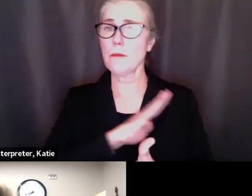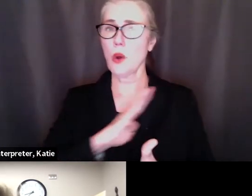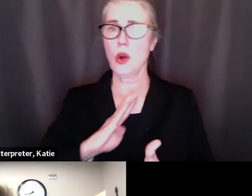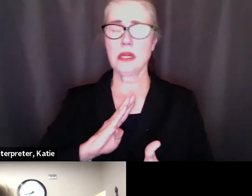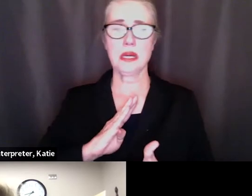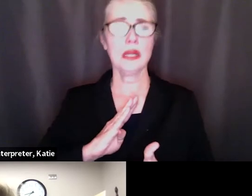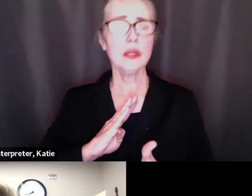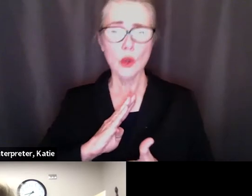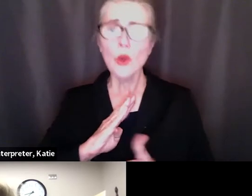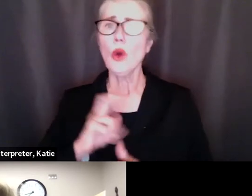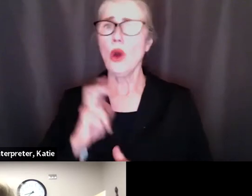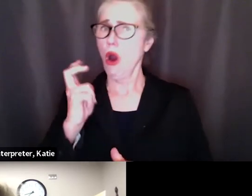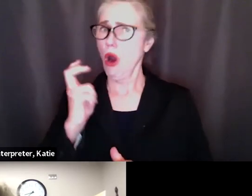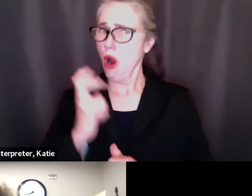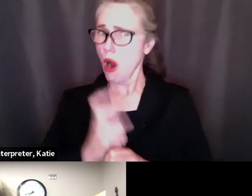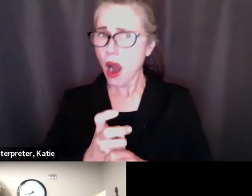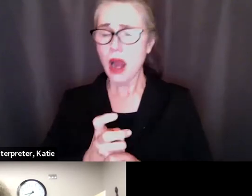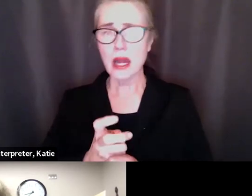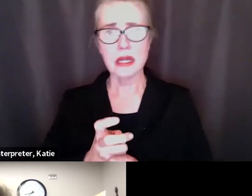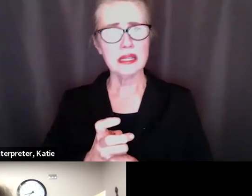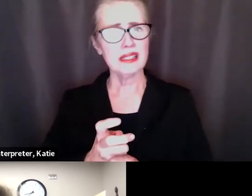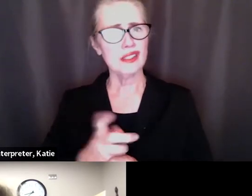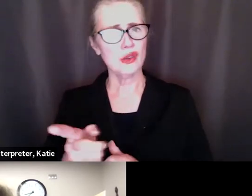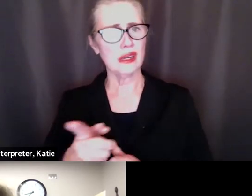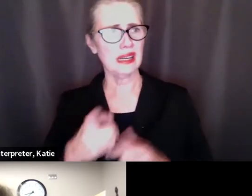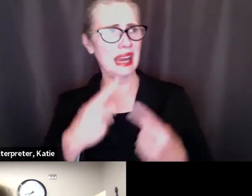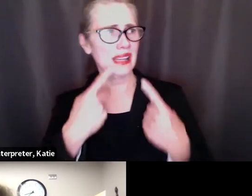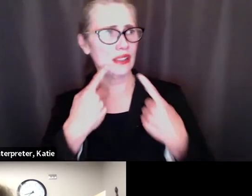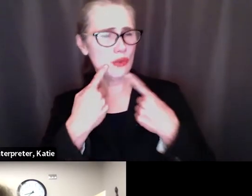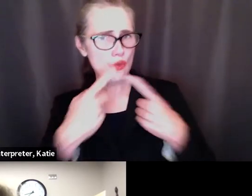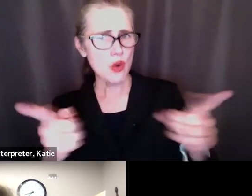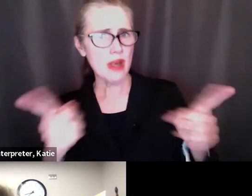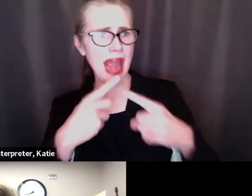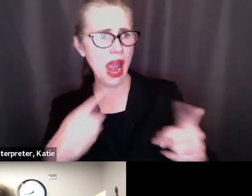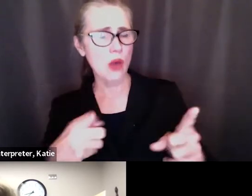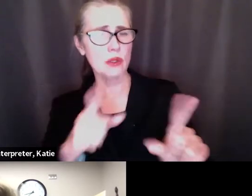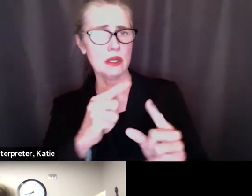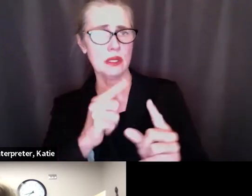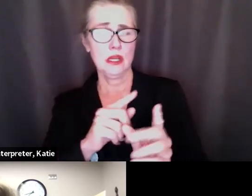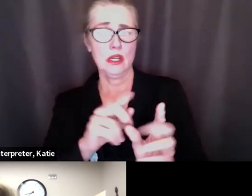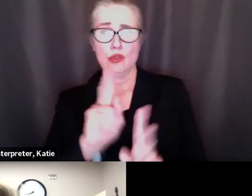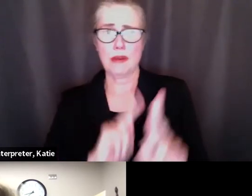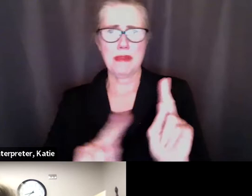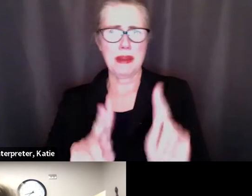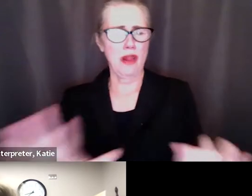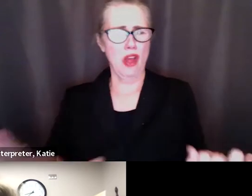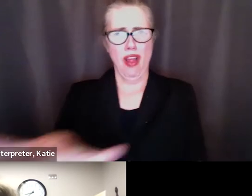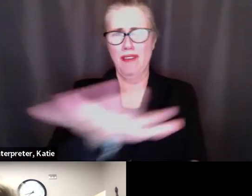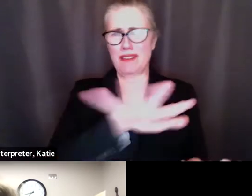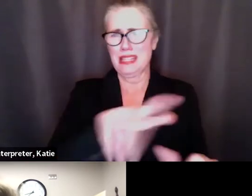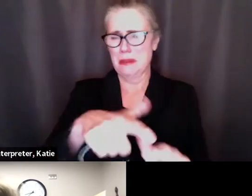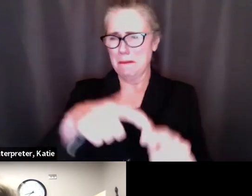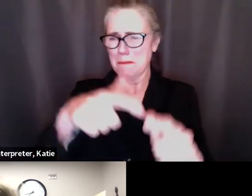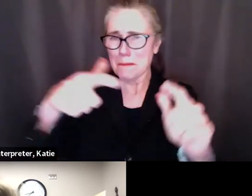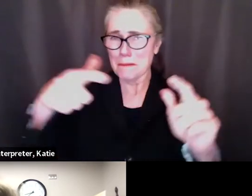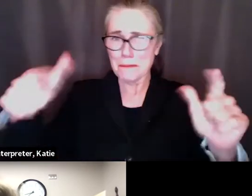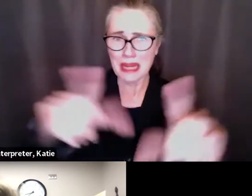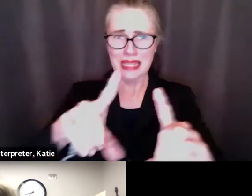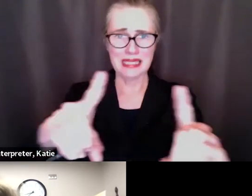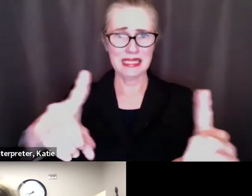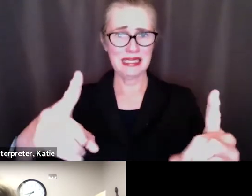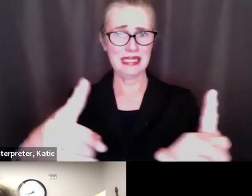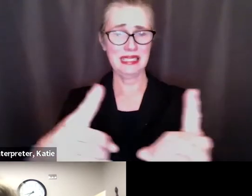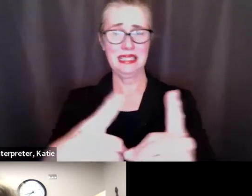is really hard it's hard to get the word out to large groups of people across this huge uh district with so many